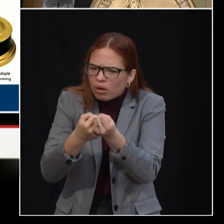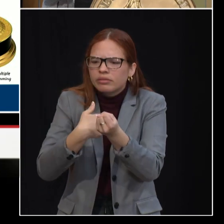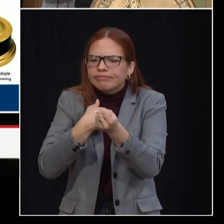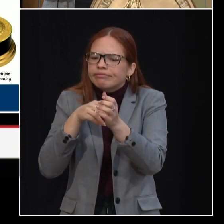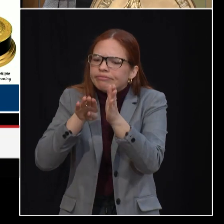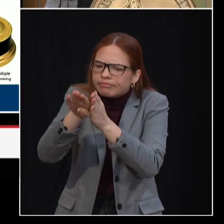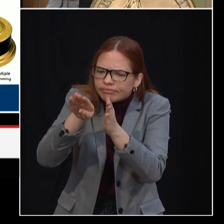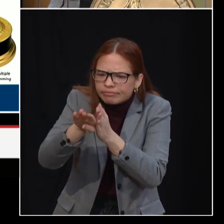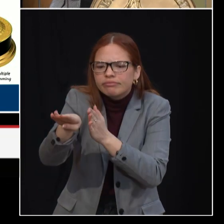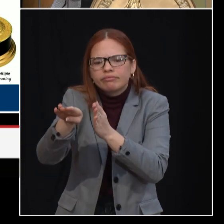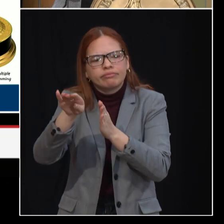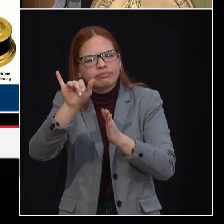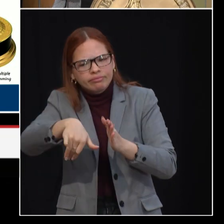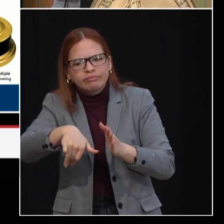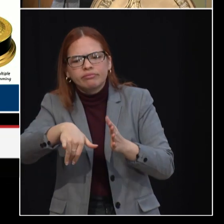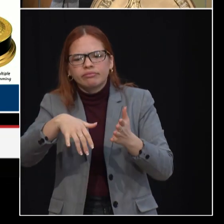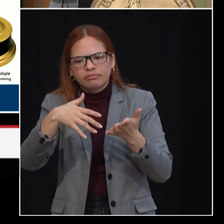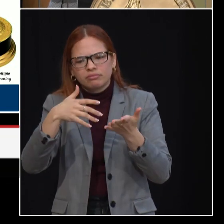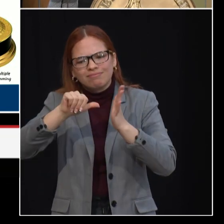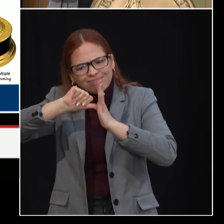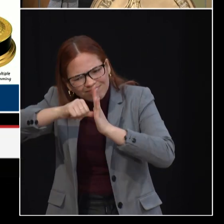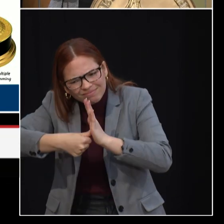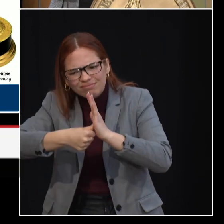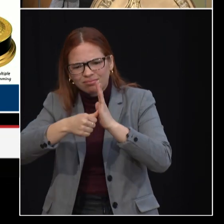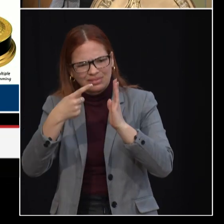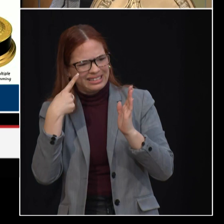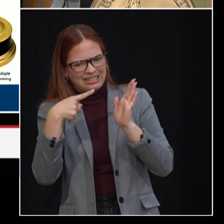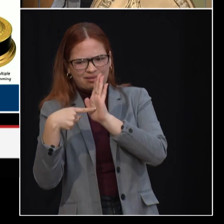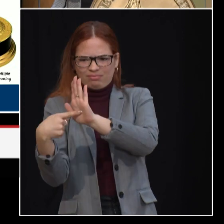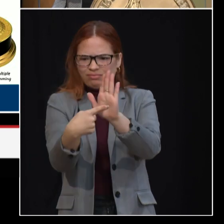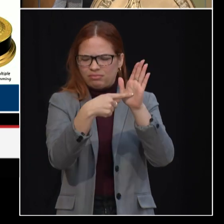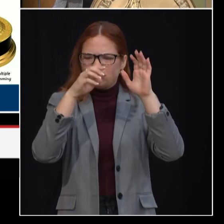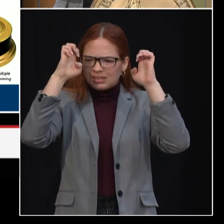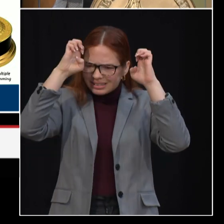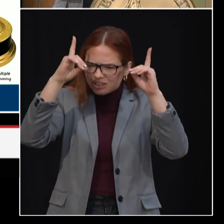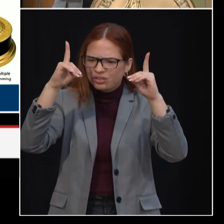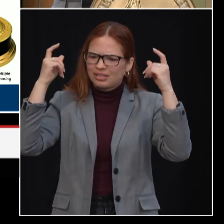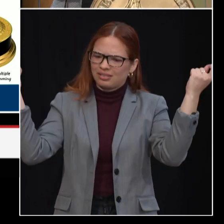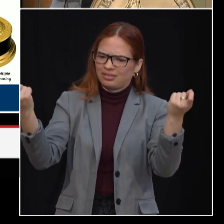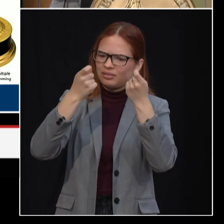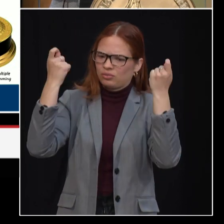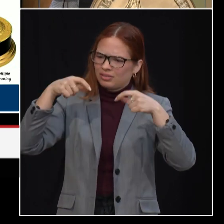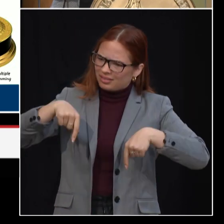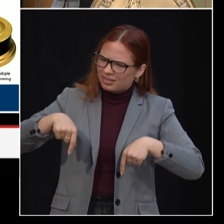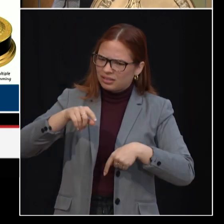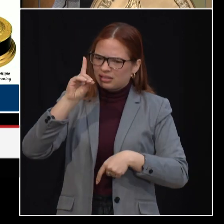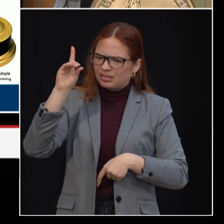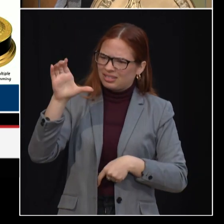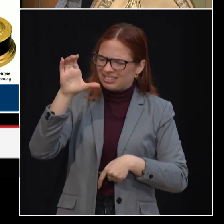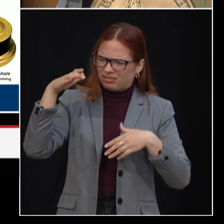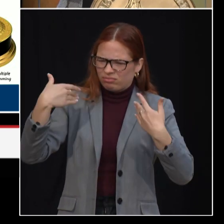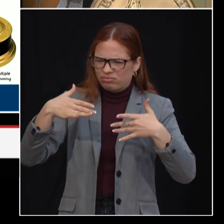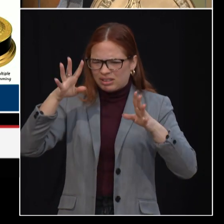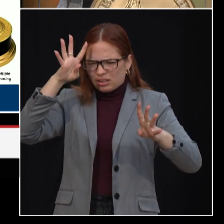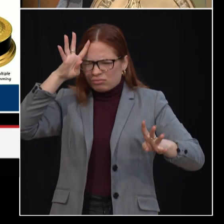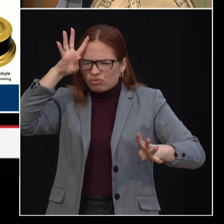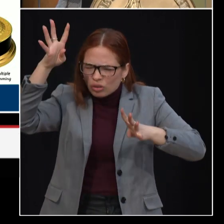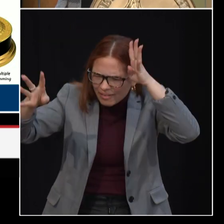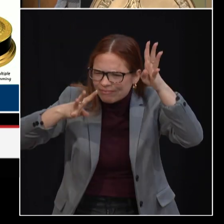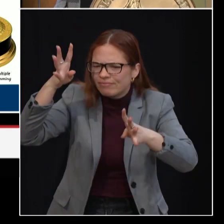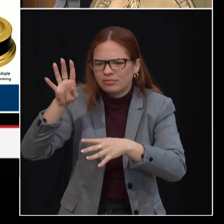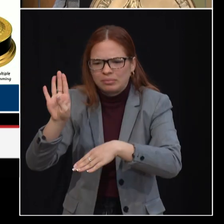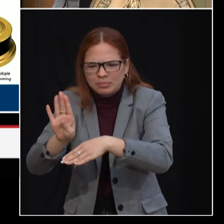highlight, educate, showcase, and celebrate our city's creative businesses. We are committed to